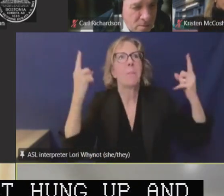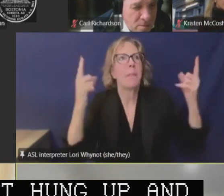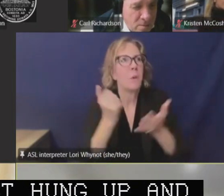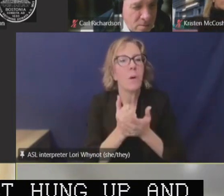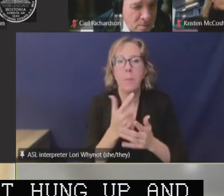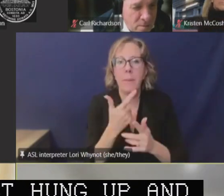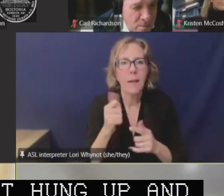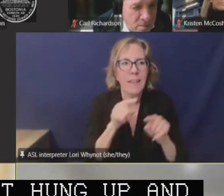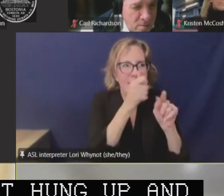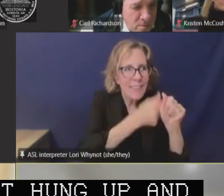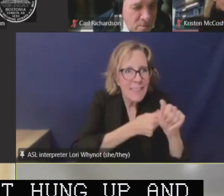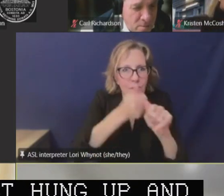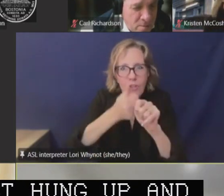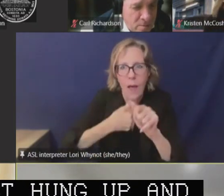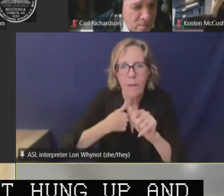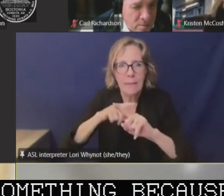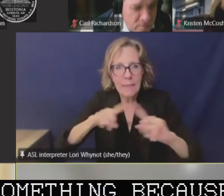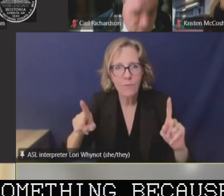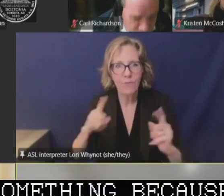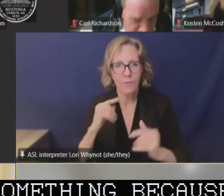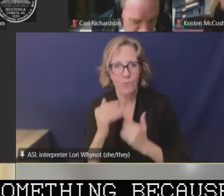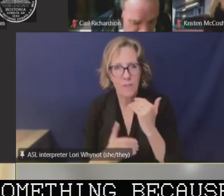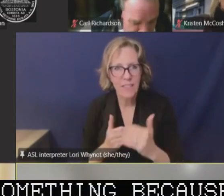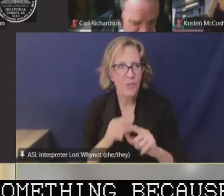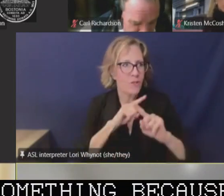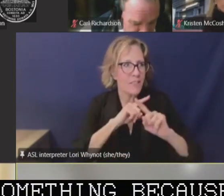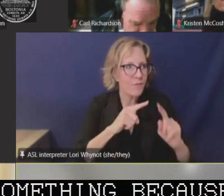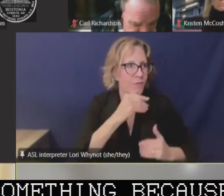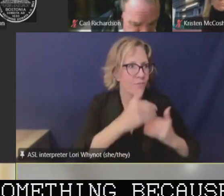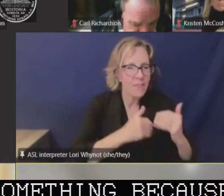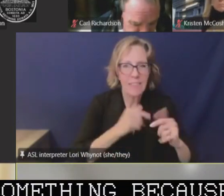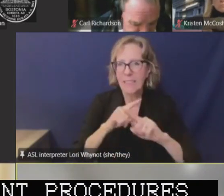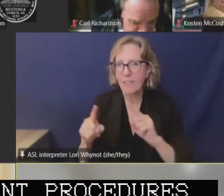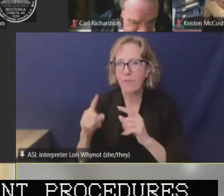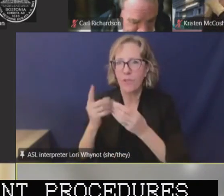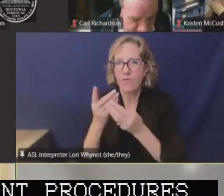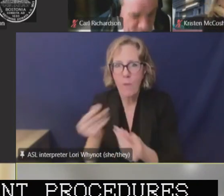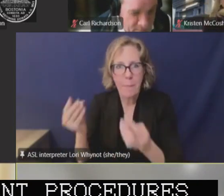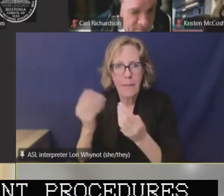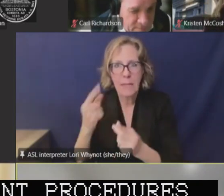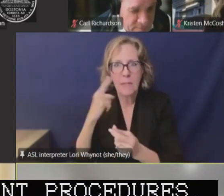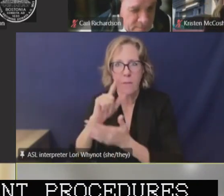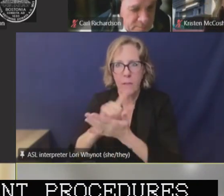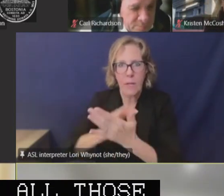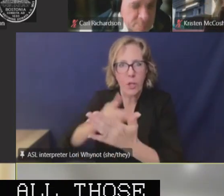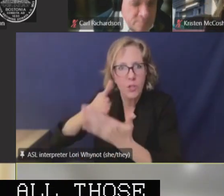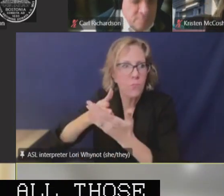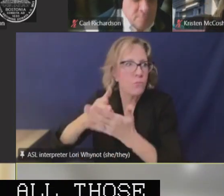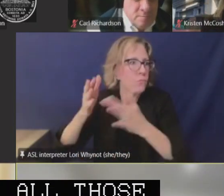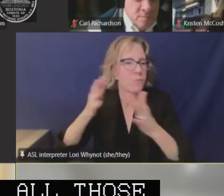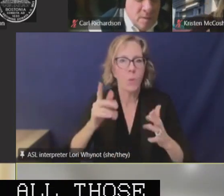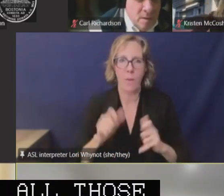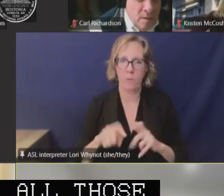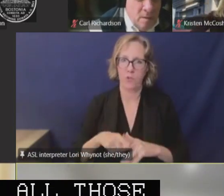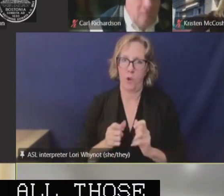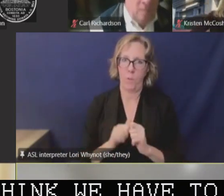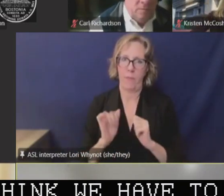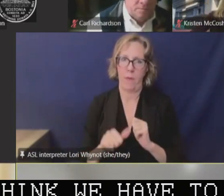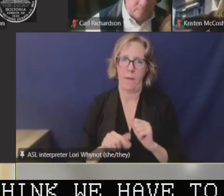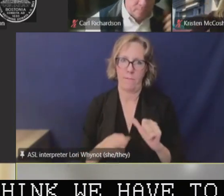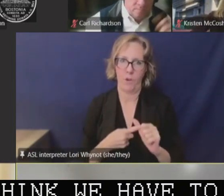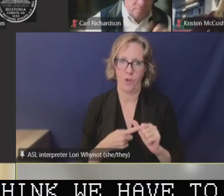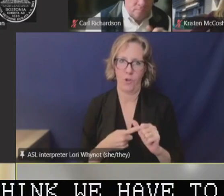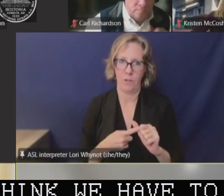procedures, legal remedies, and all those things. And I think we have to start with that basis for the people that we are advocating for